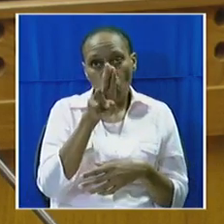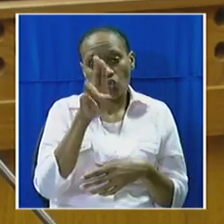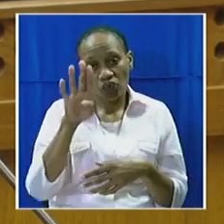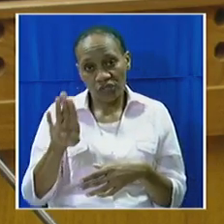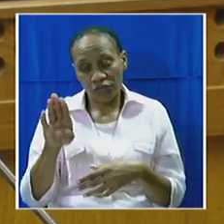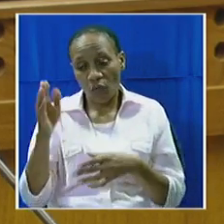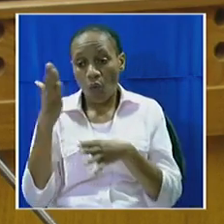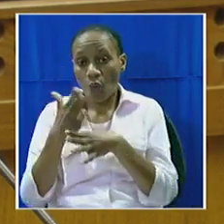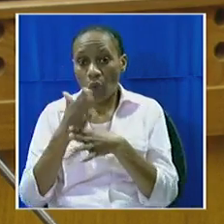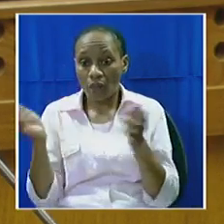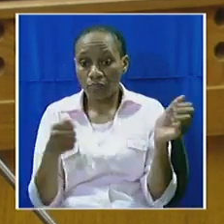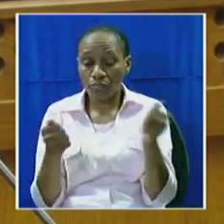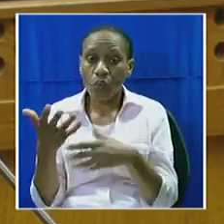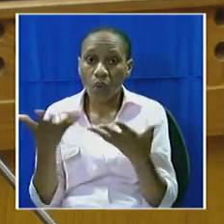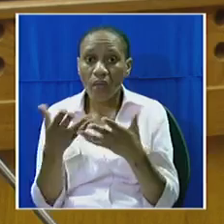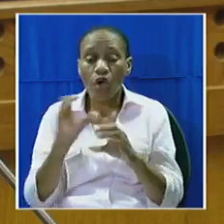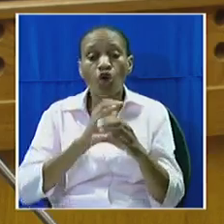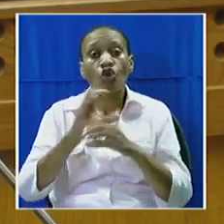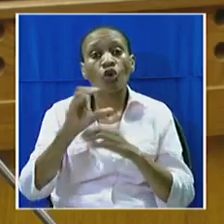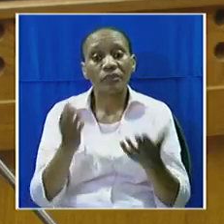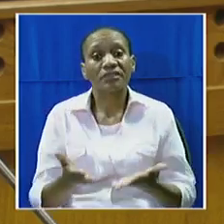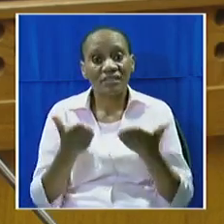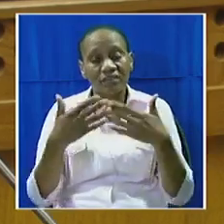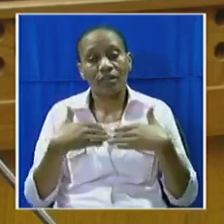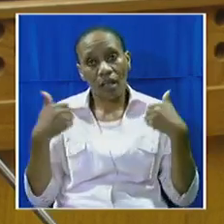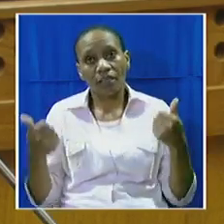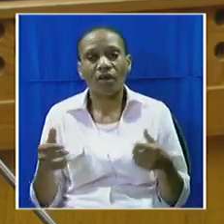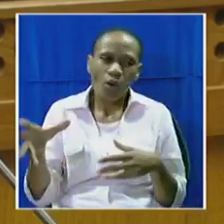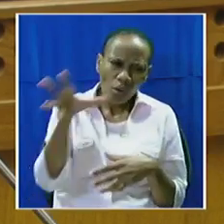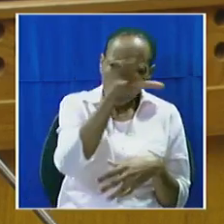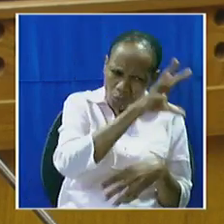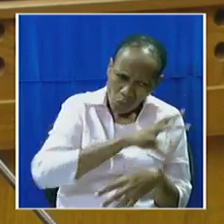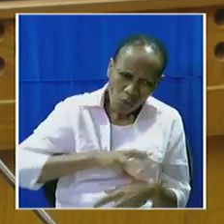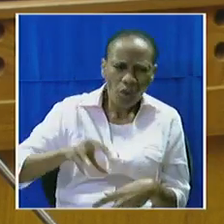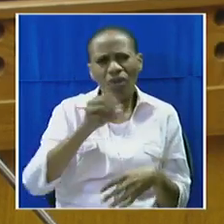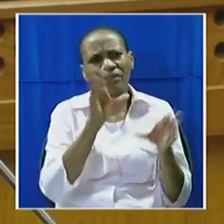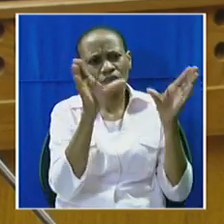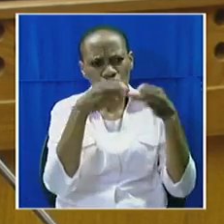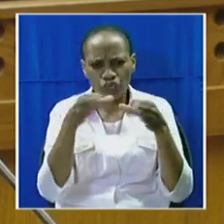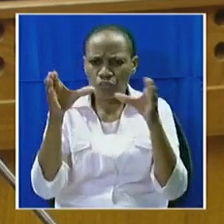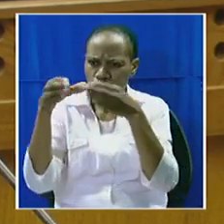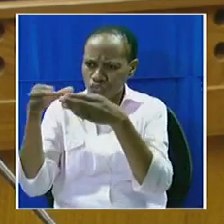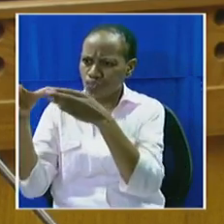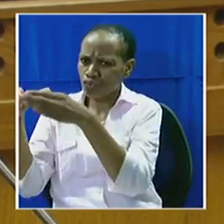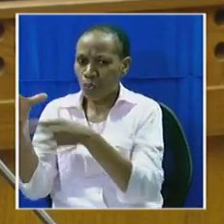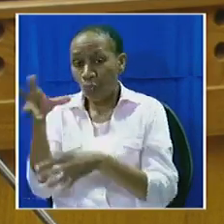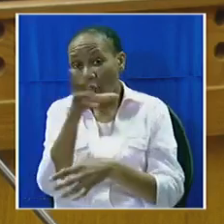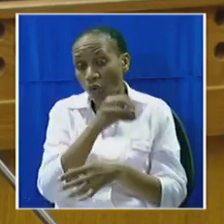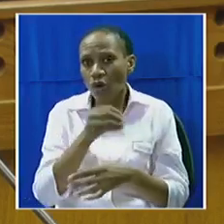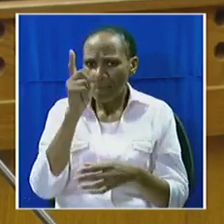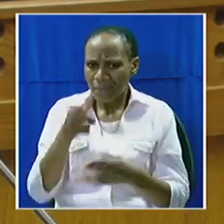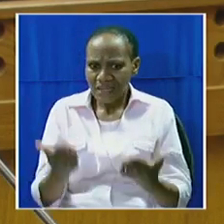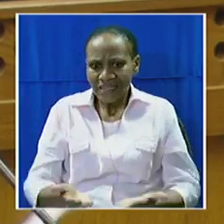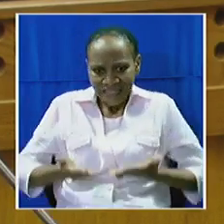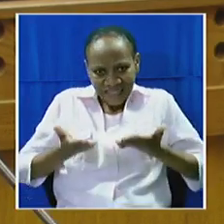424 posts are in the Directorate of Community Service and Health. All these above directorates are the directorates that are meant to service